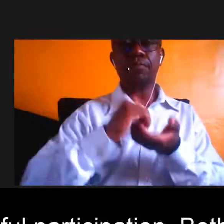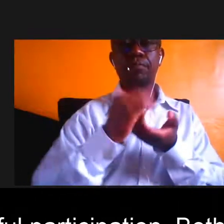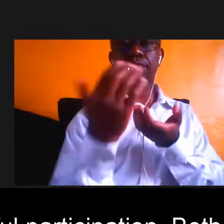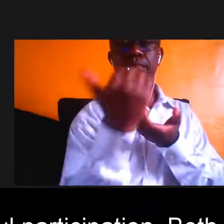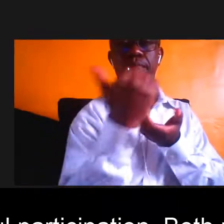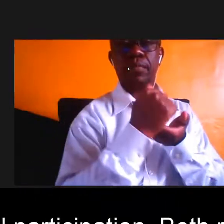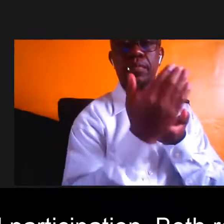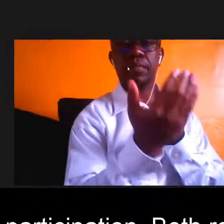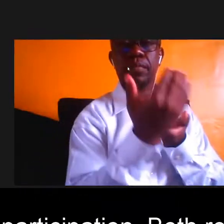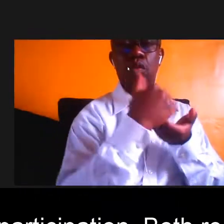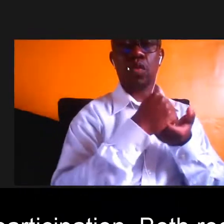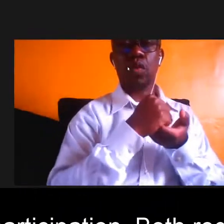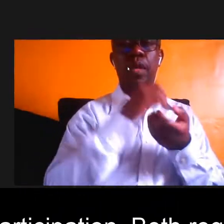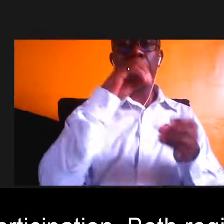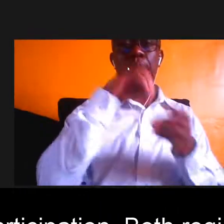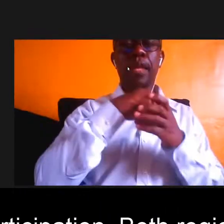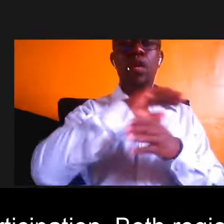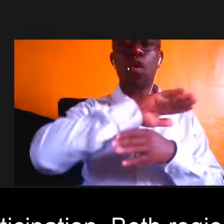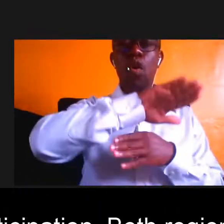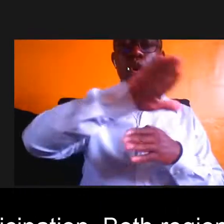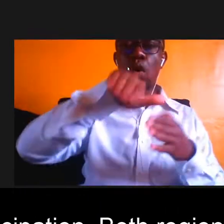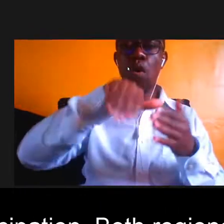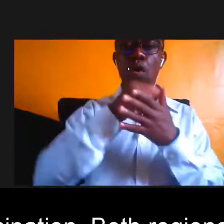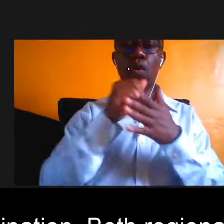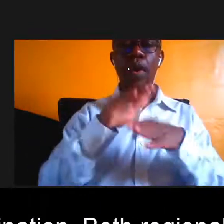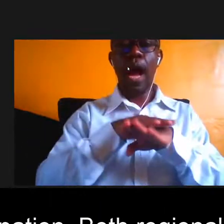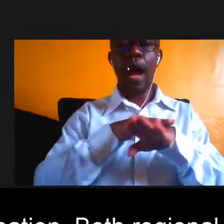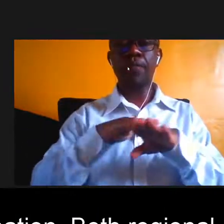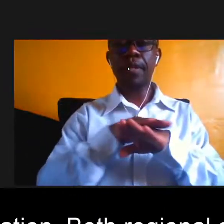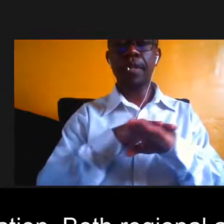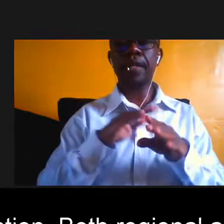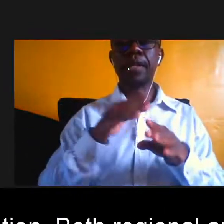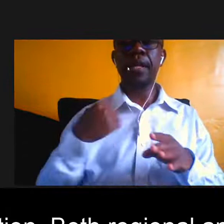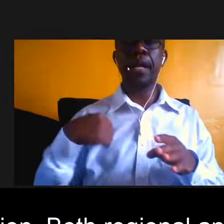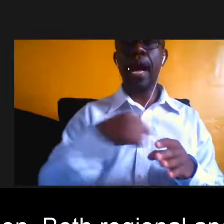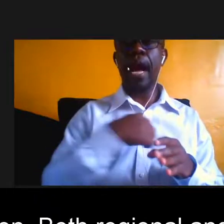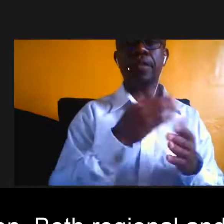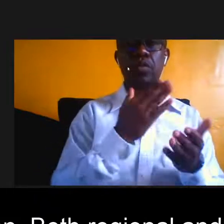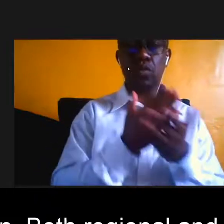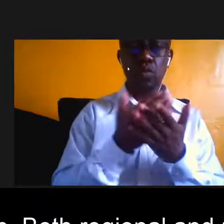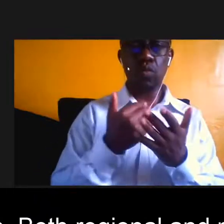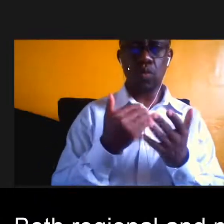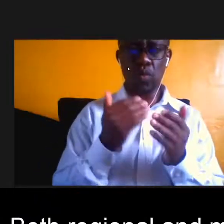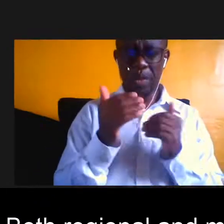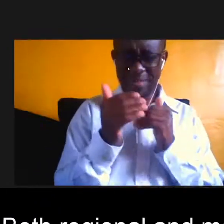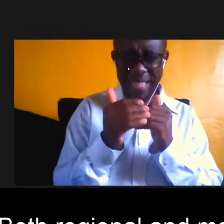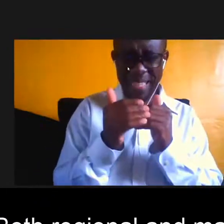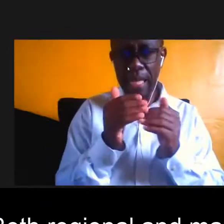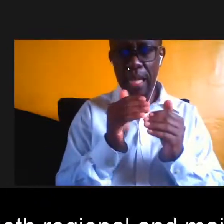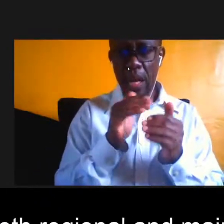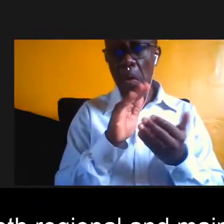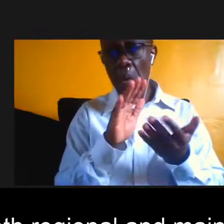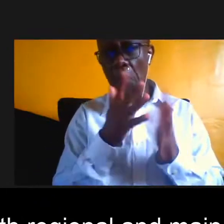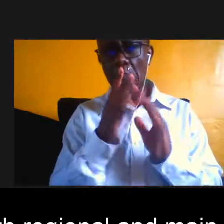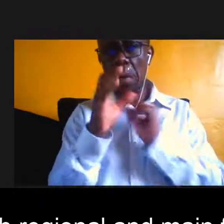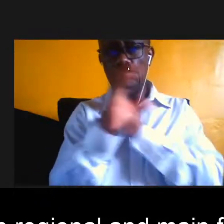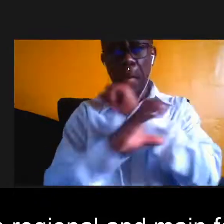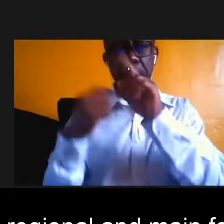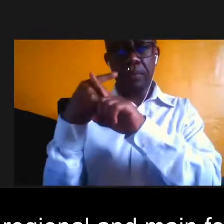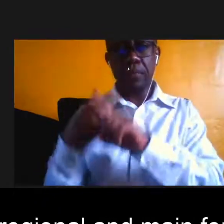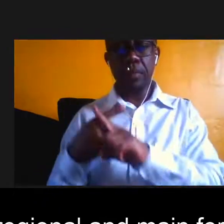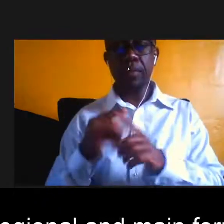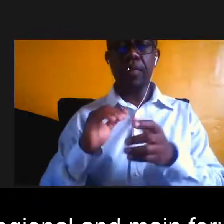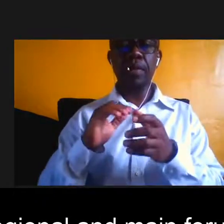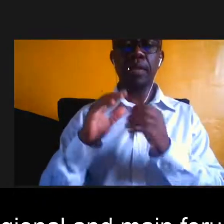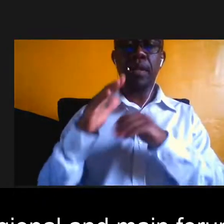we have very little, we have representation from almost Africa, but we don't have the full Africa represented at the CSO